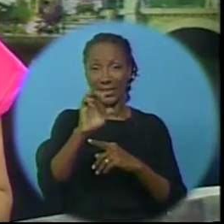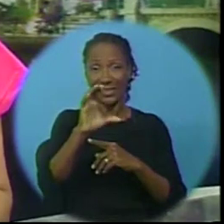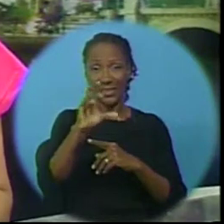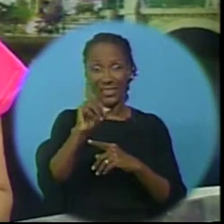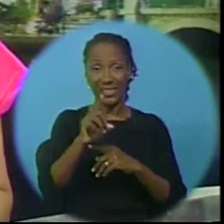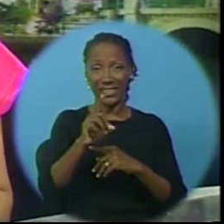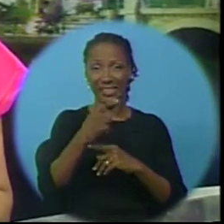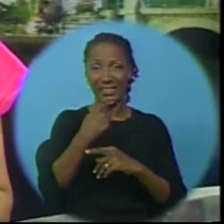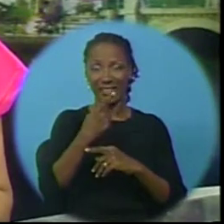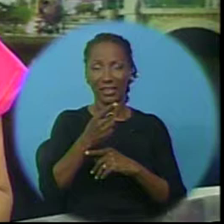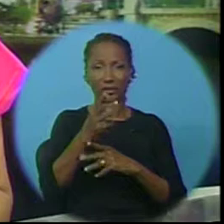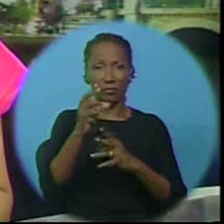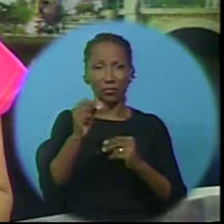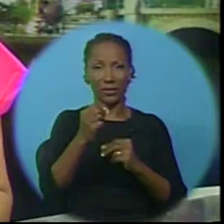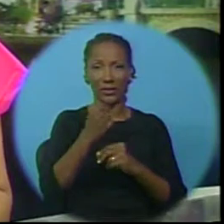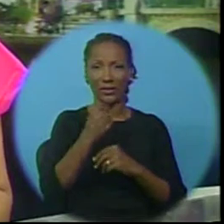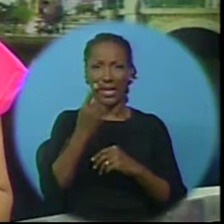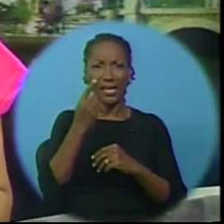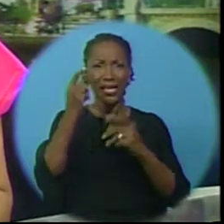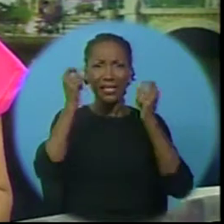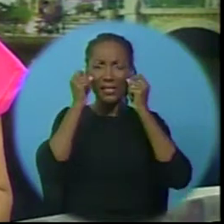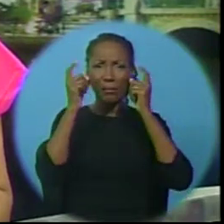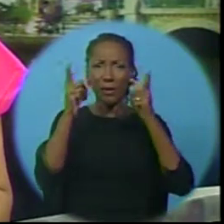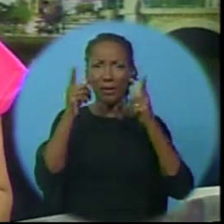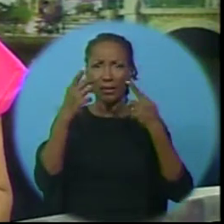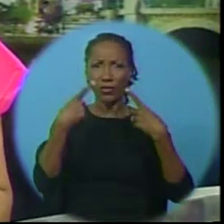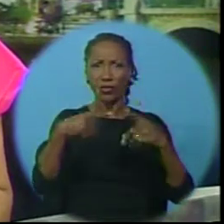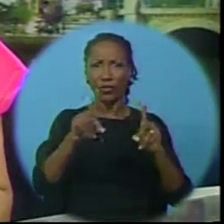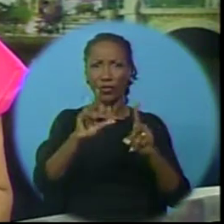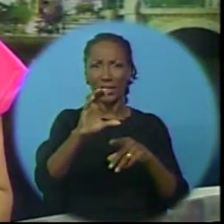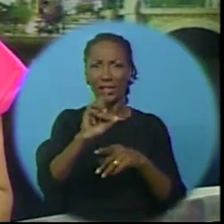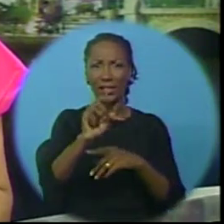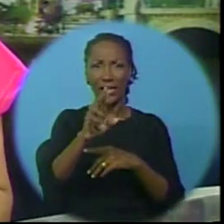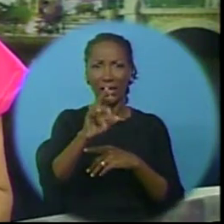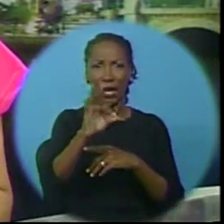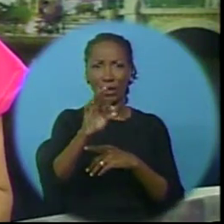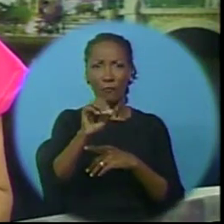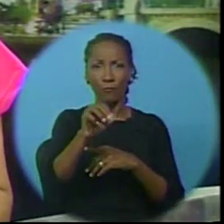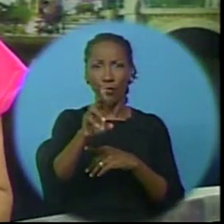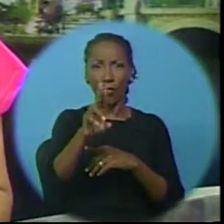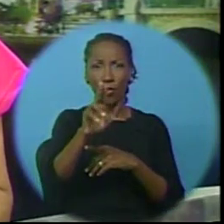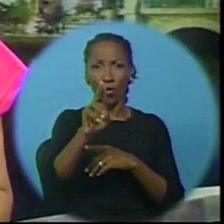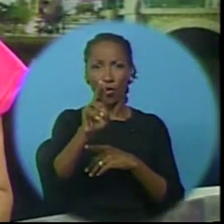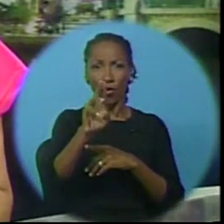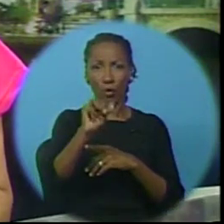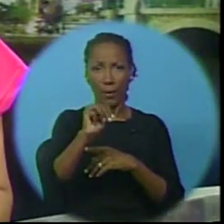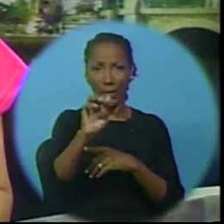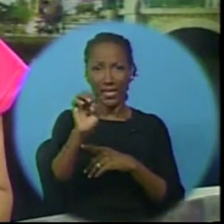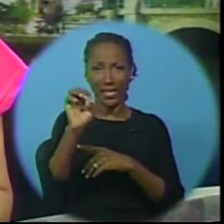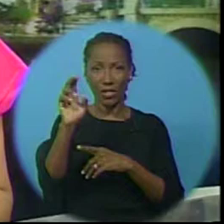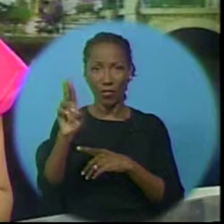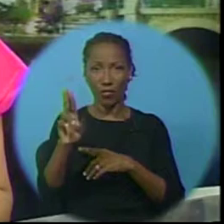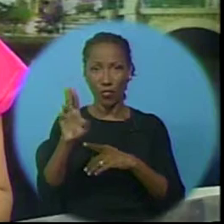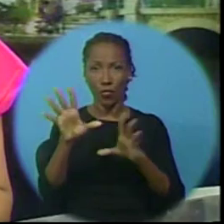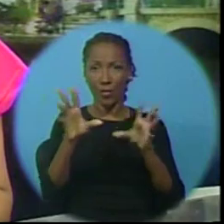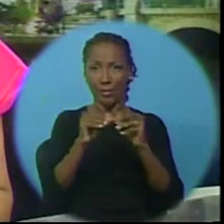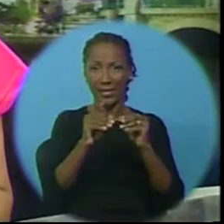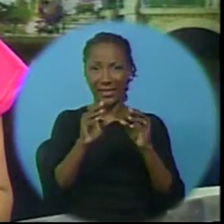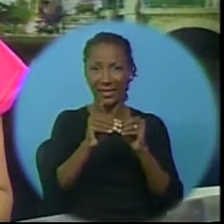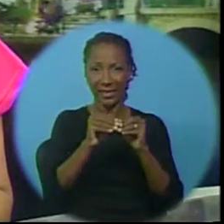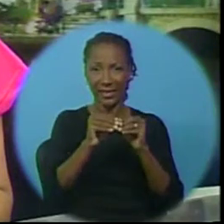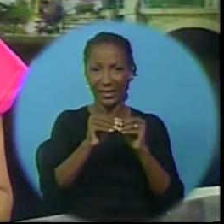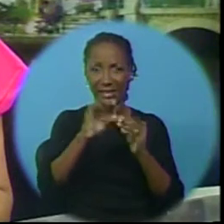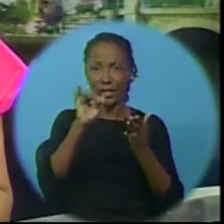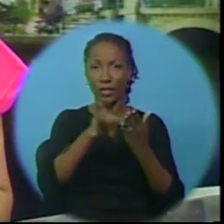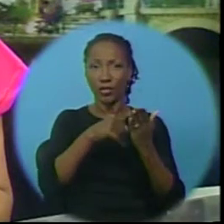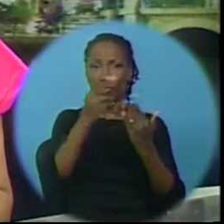said it is surprising that during the recent CARIFORM EU summit meeting in Brussels on June 11th, an issue as